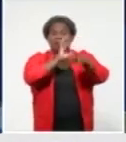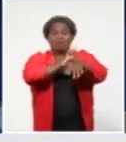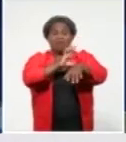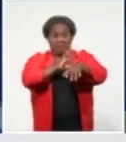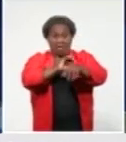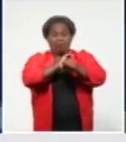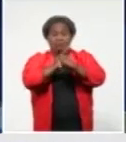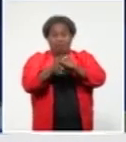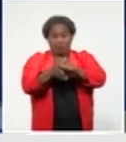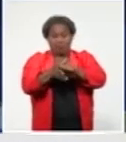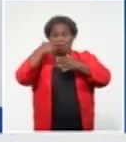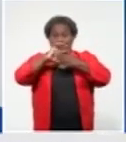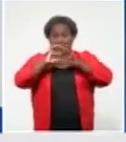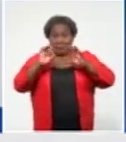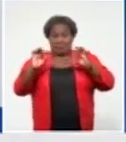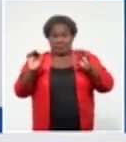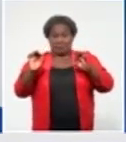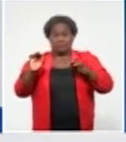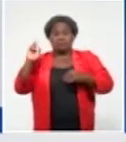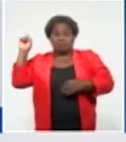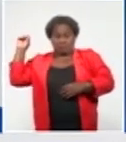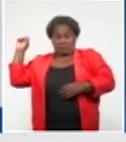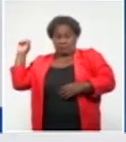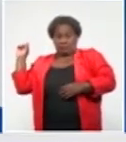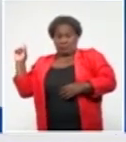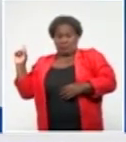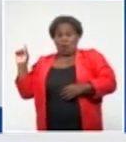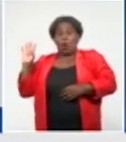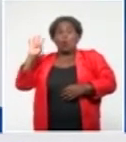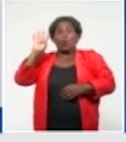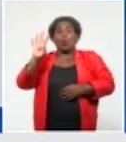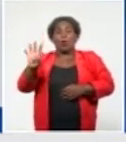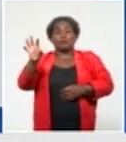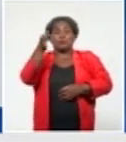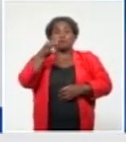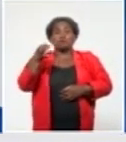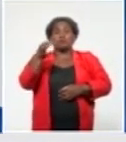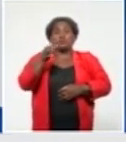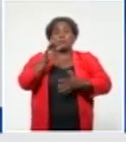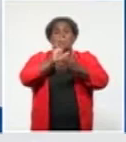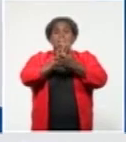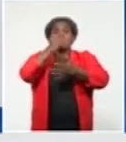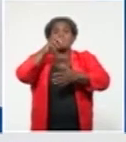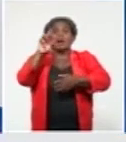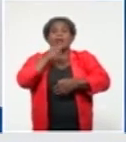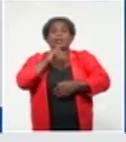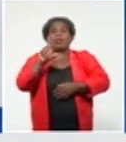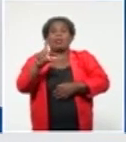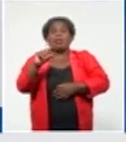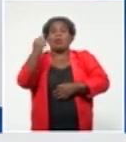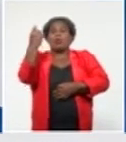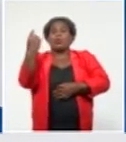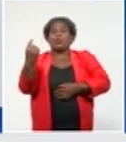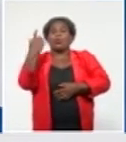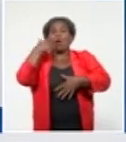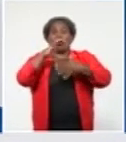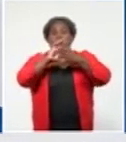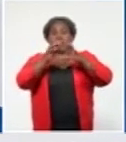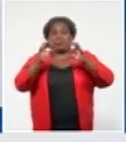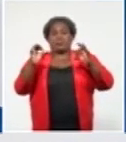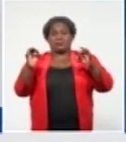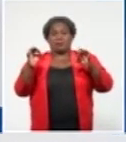1 case each. In Artemisa province, 4 cases are from Mariel municipality, 1 from Artemisa and 1